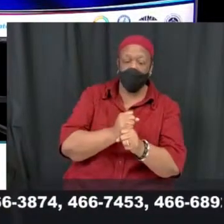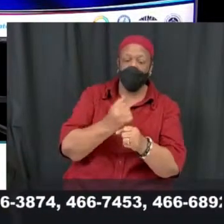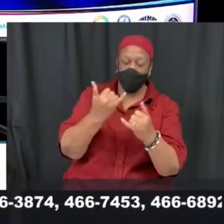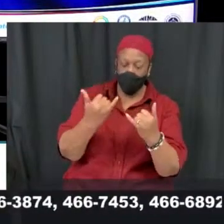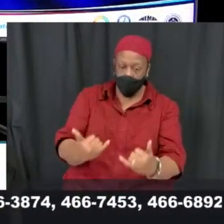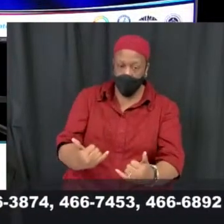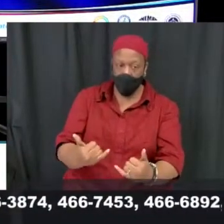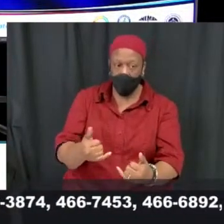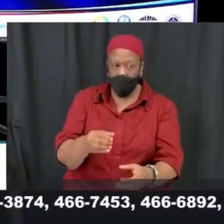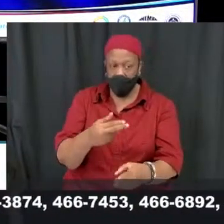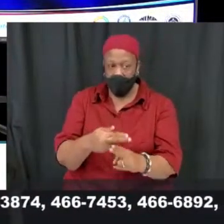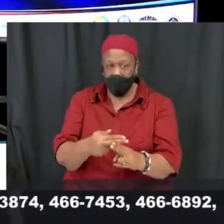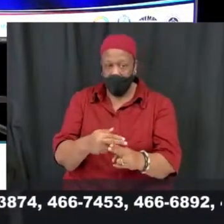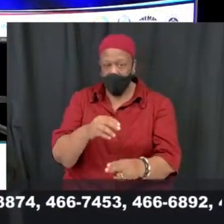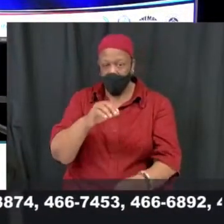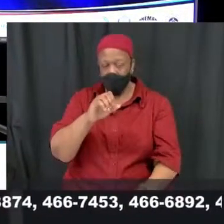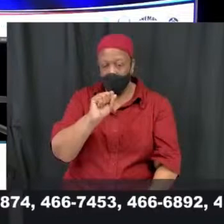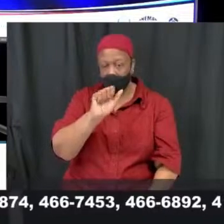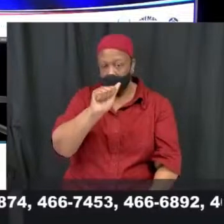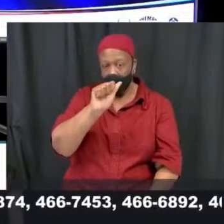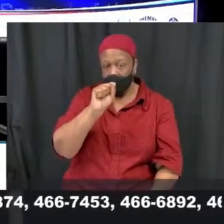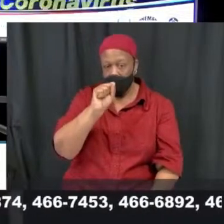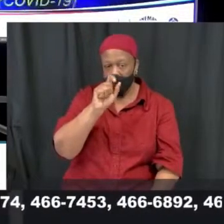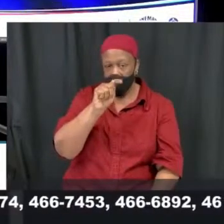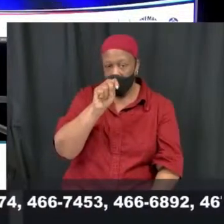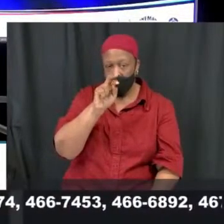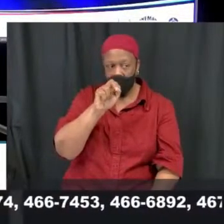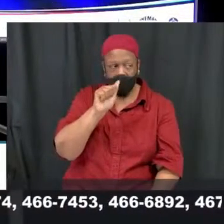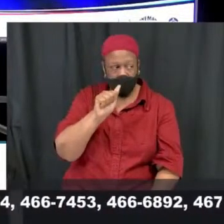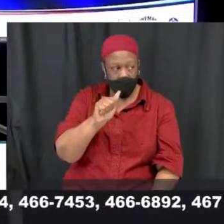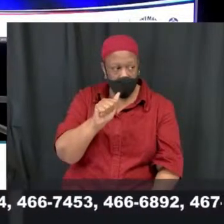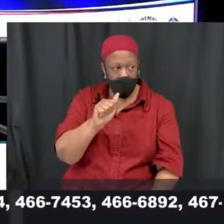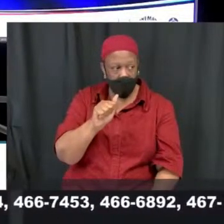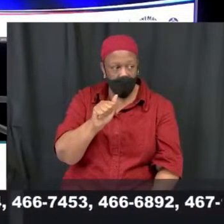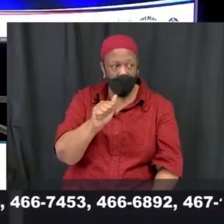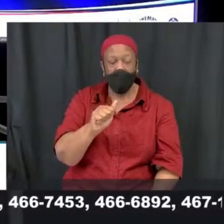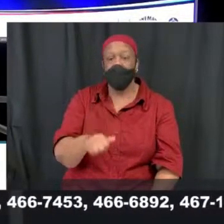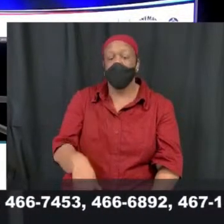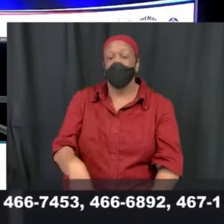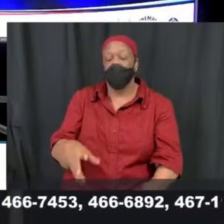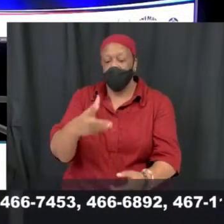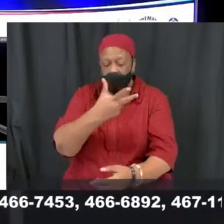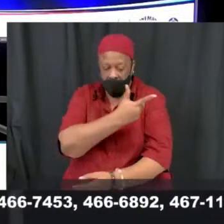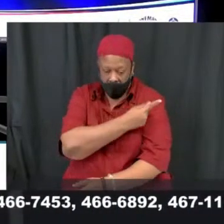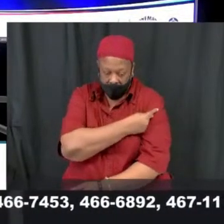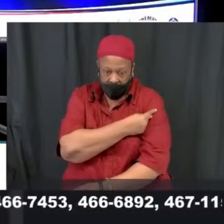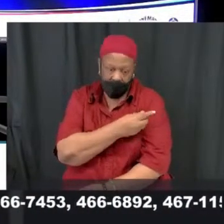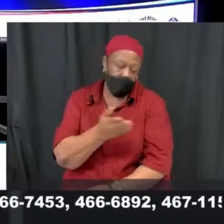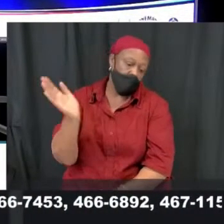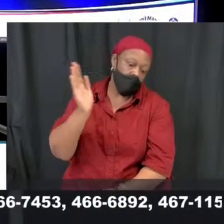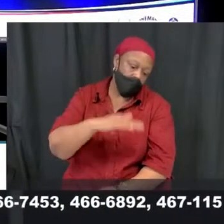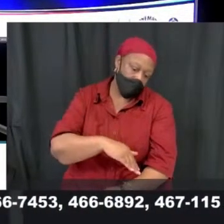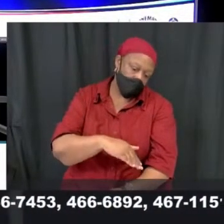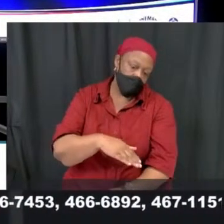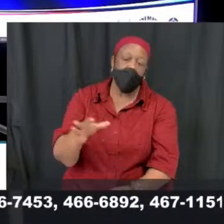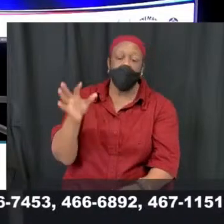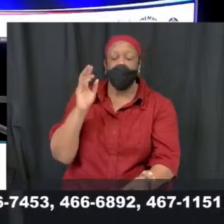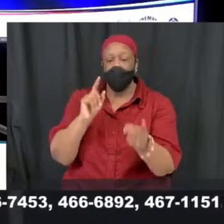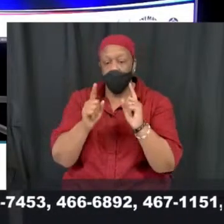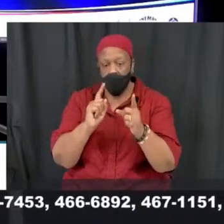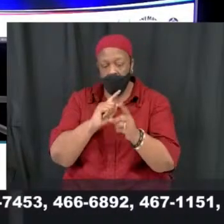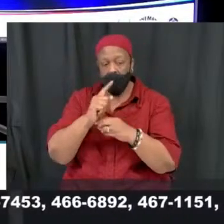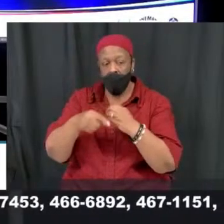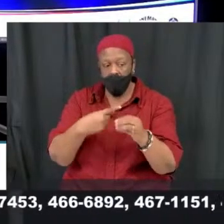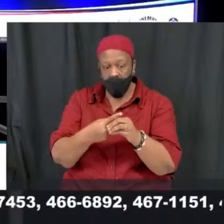AstraZeneca vaccines, we again came to you and spoke to you about the vaccine chosen and took it